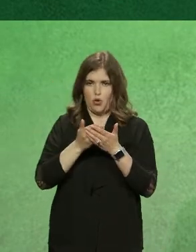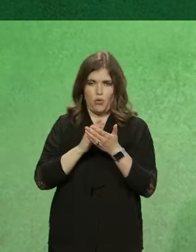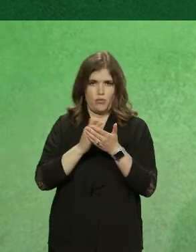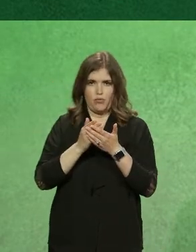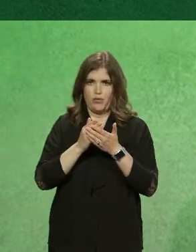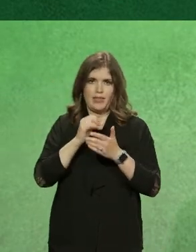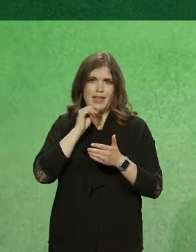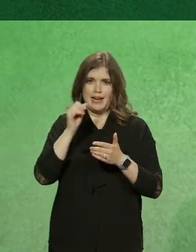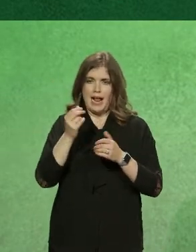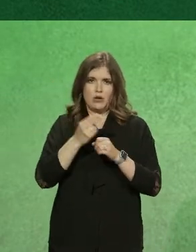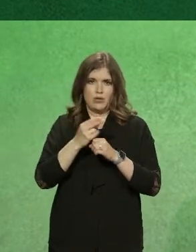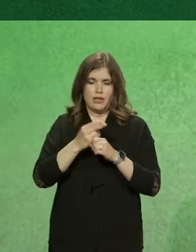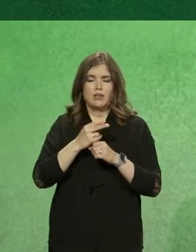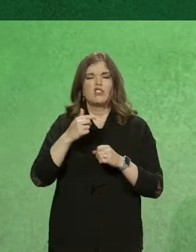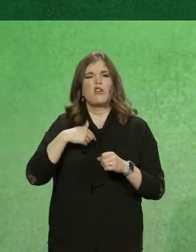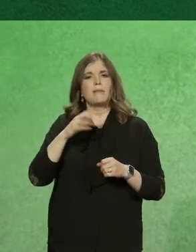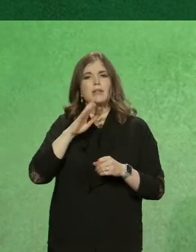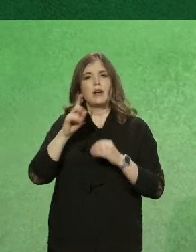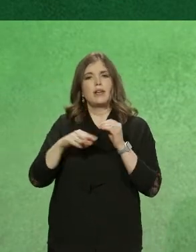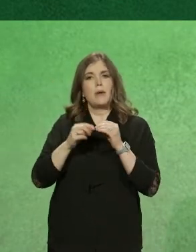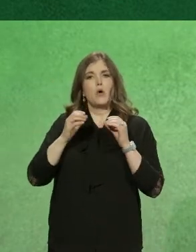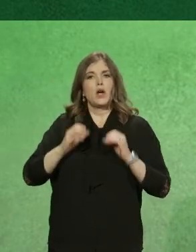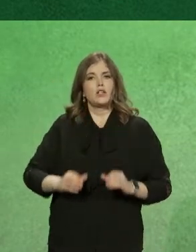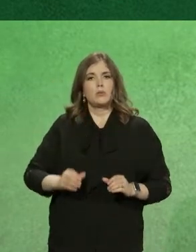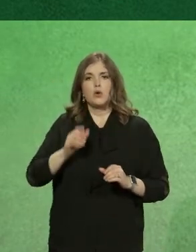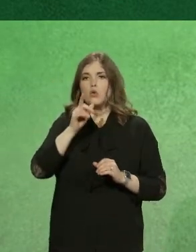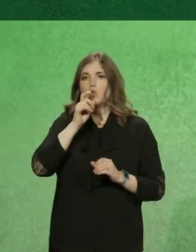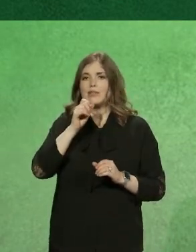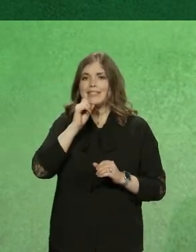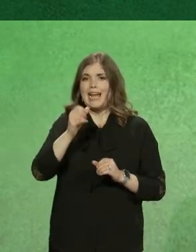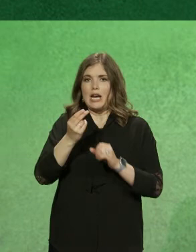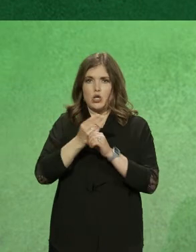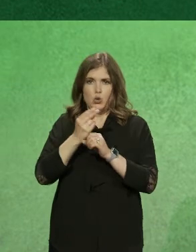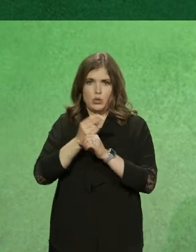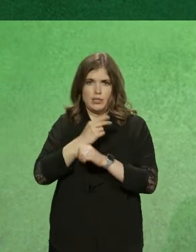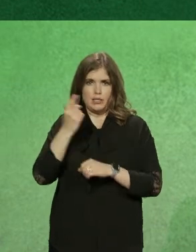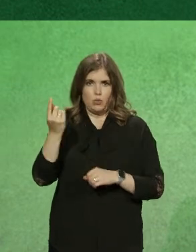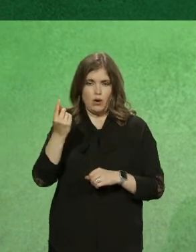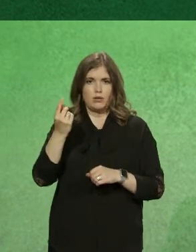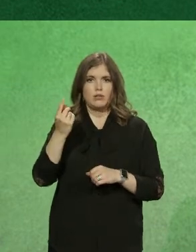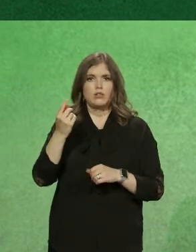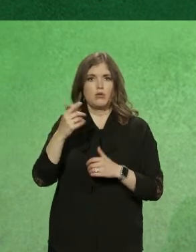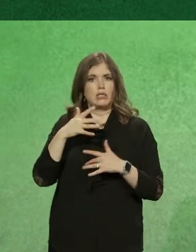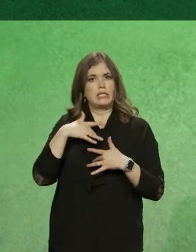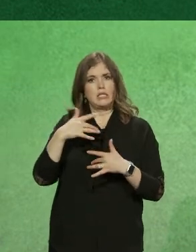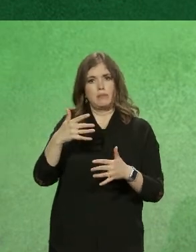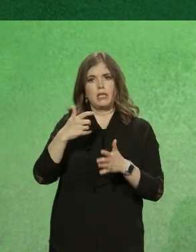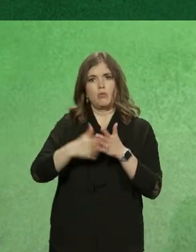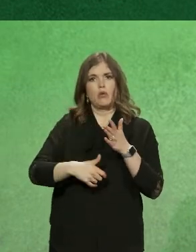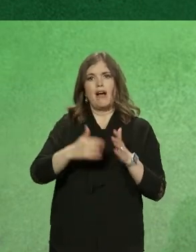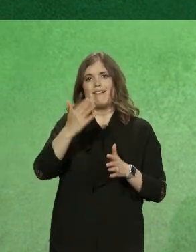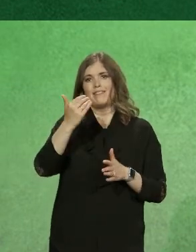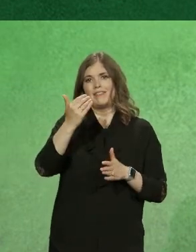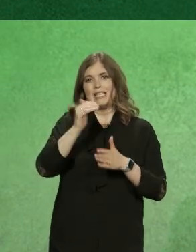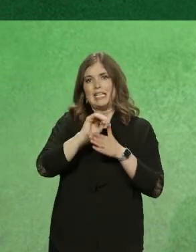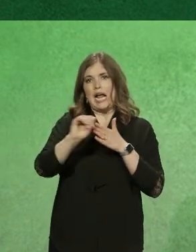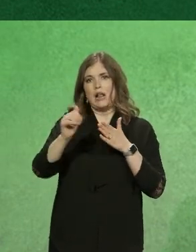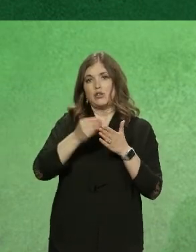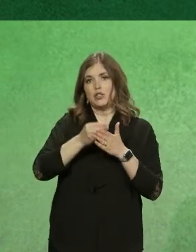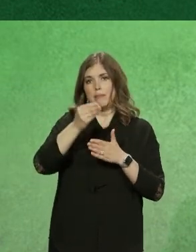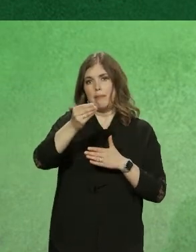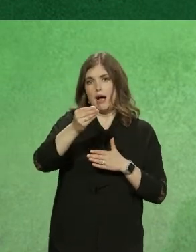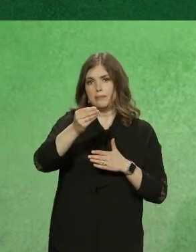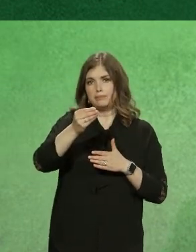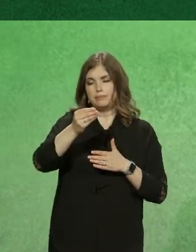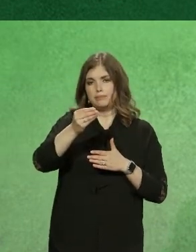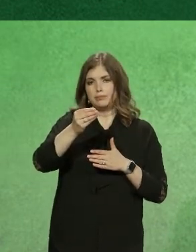not using a solar stove, probably a normal charcoal stove, it is going to cost them $15 to buy that stove. And